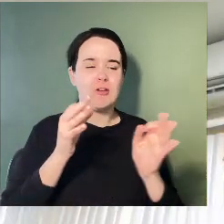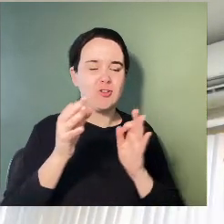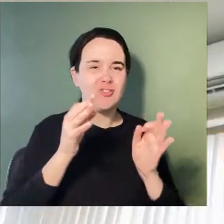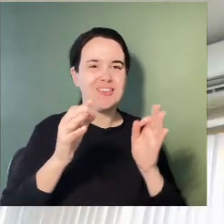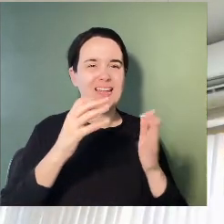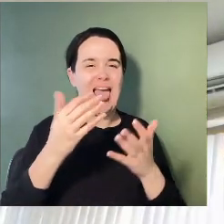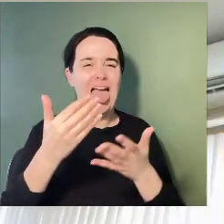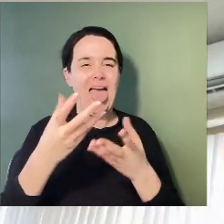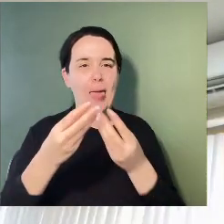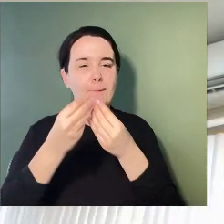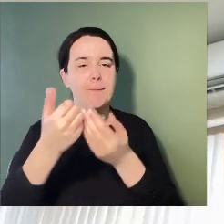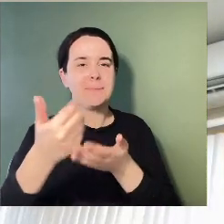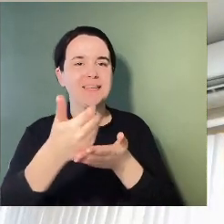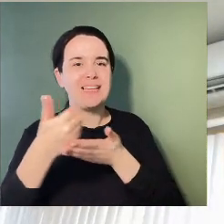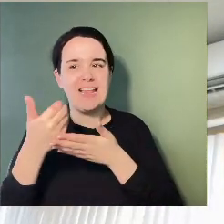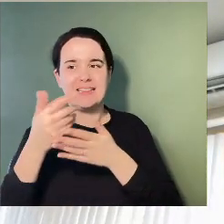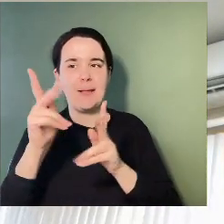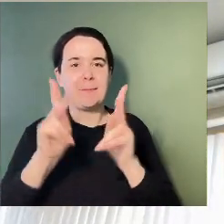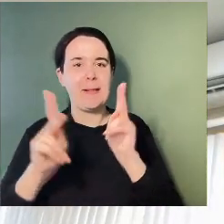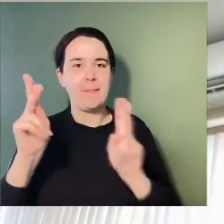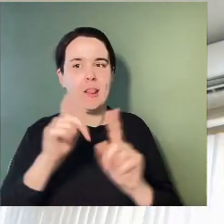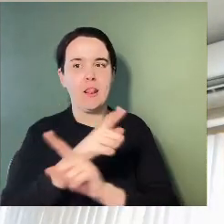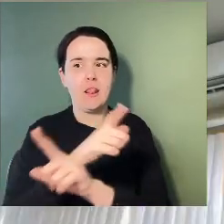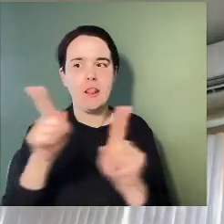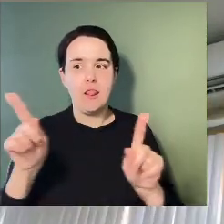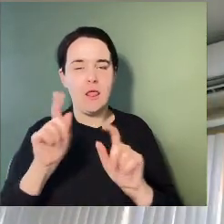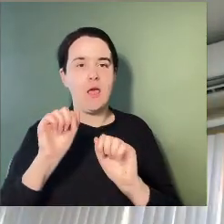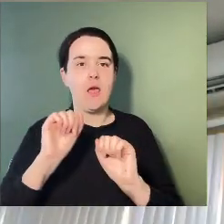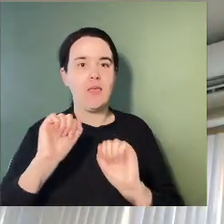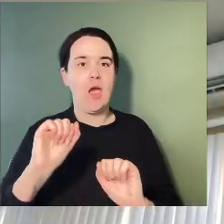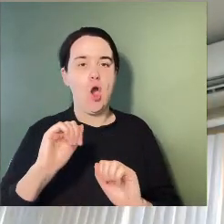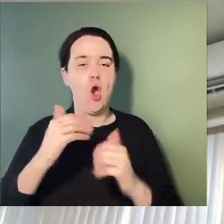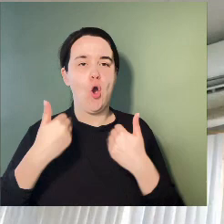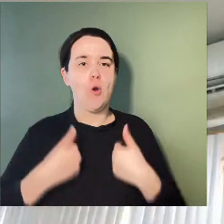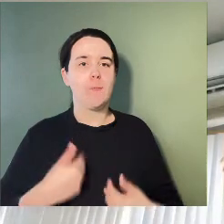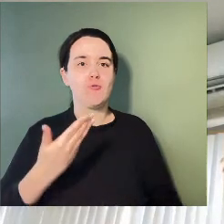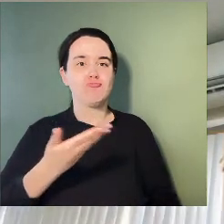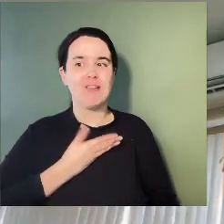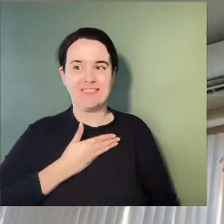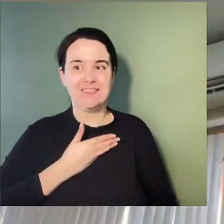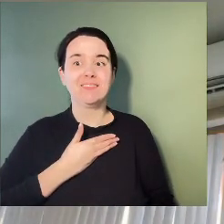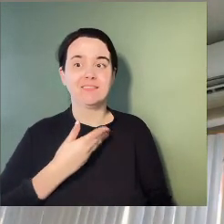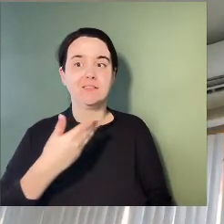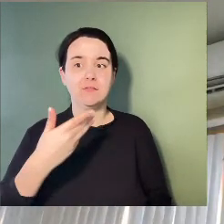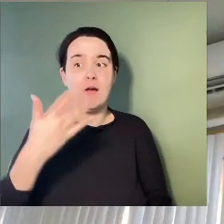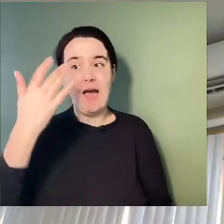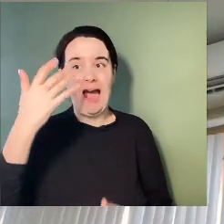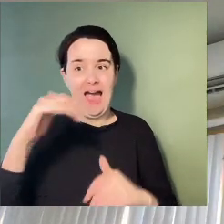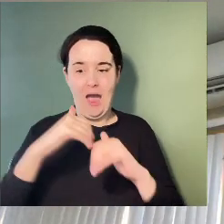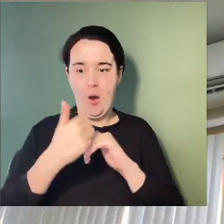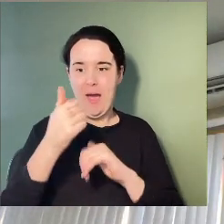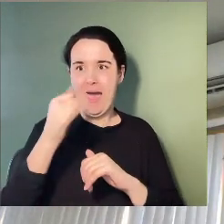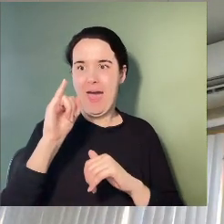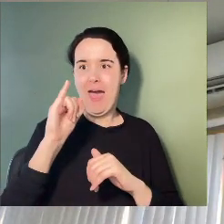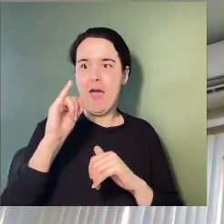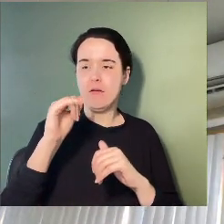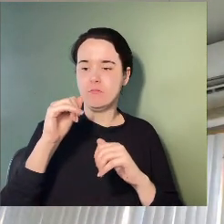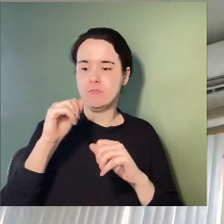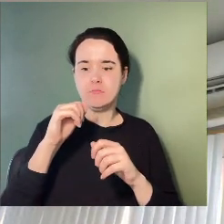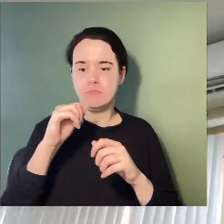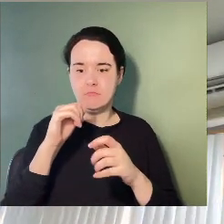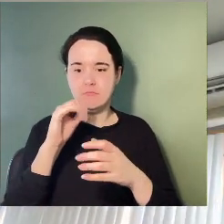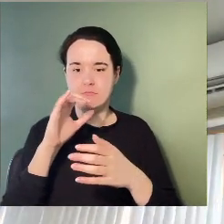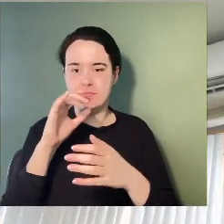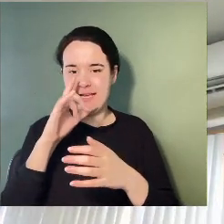terms of their human rights, in terms of how things are being done with AI, and